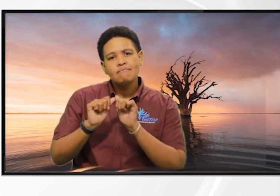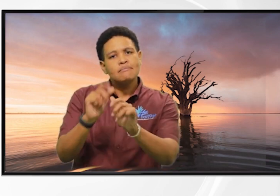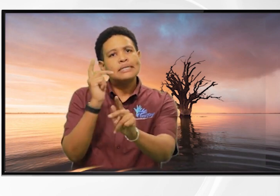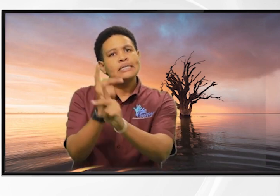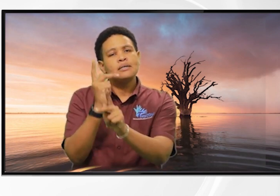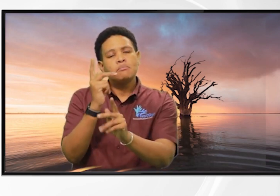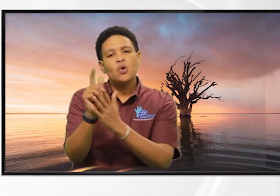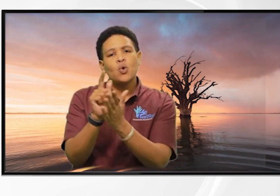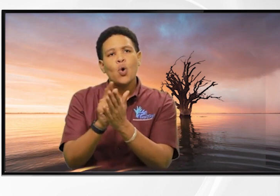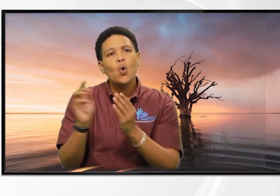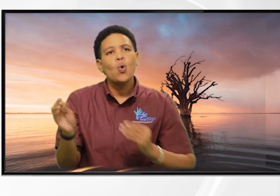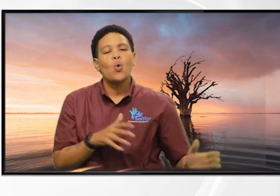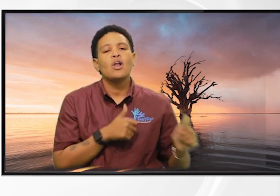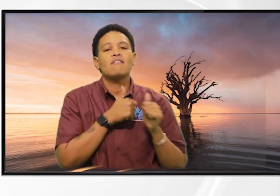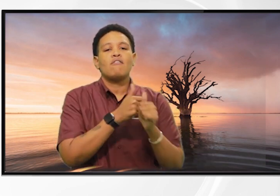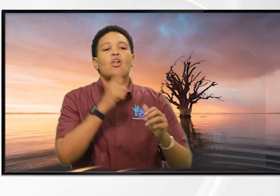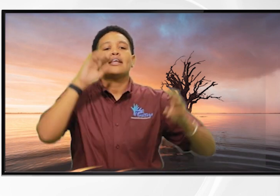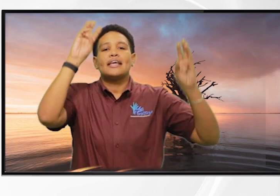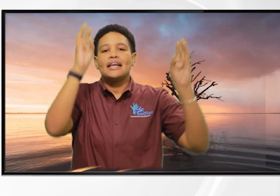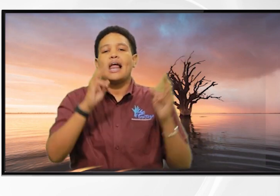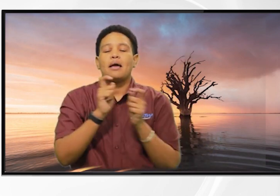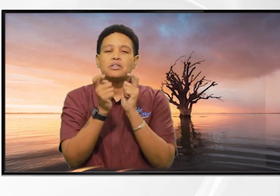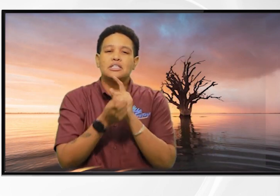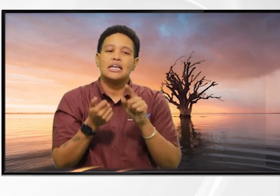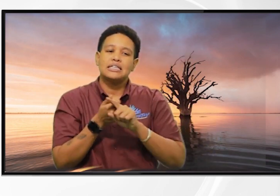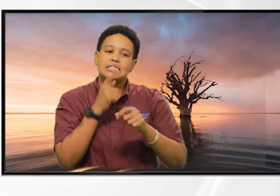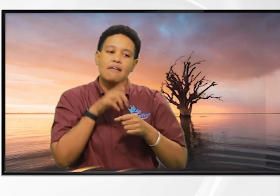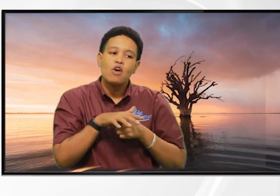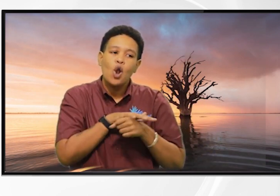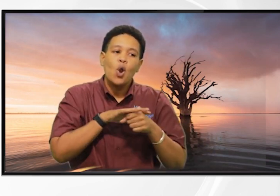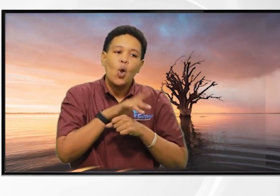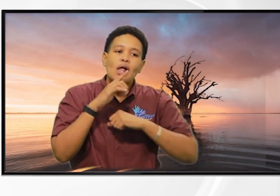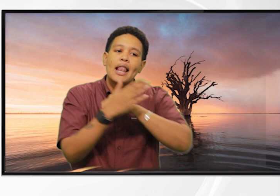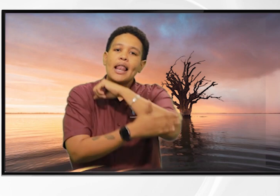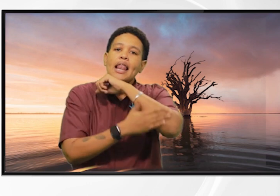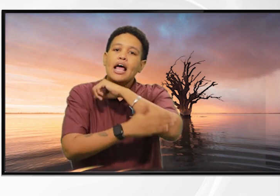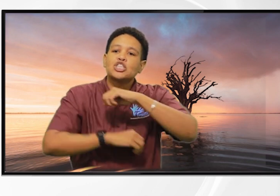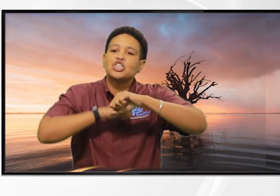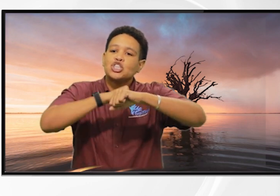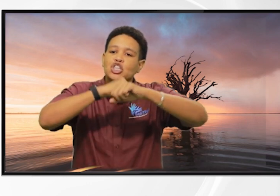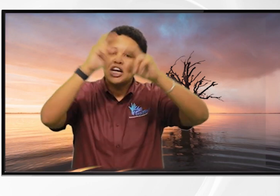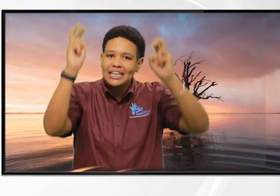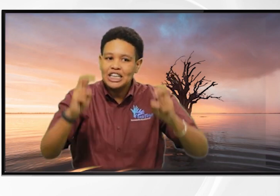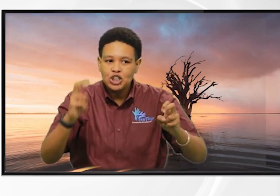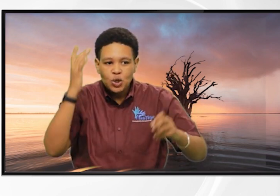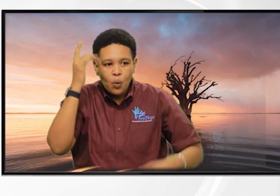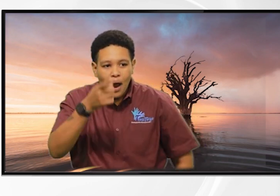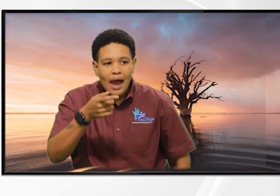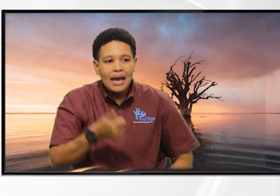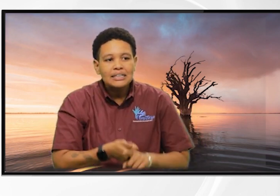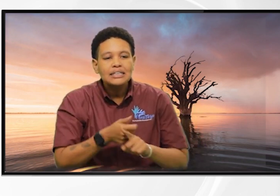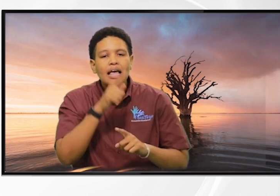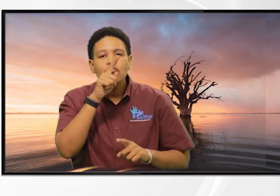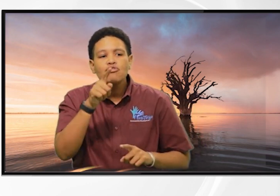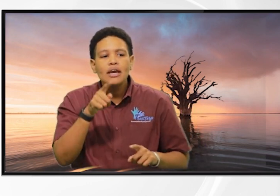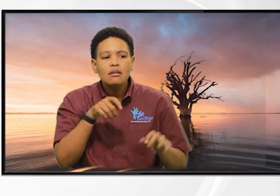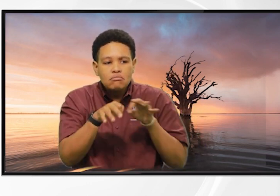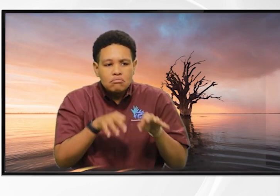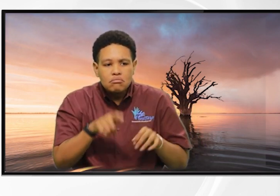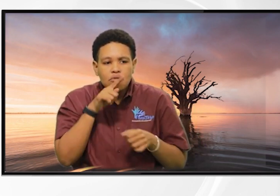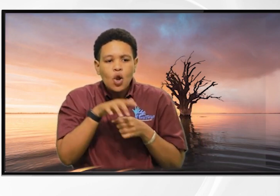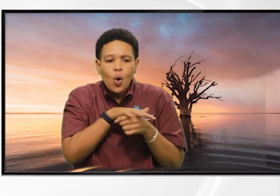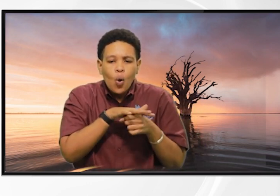order. Climate change is a local national security issue because it exacerbates